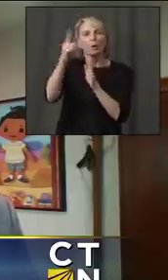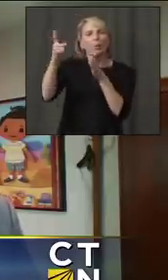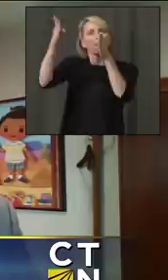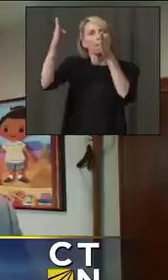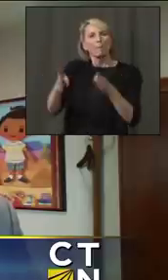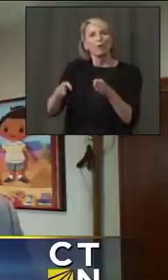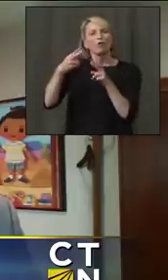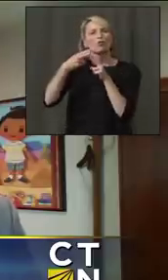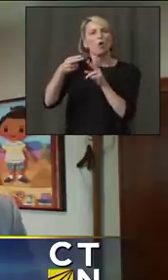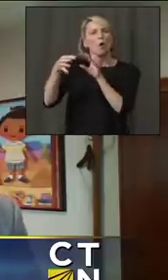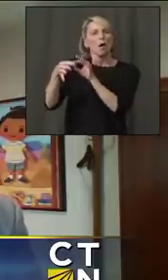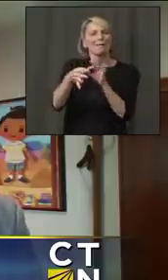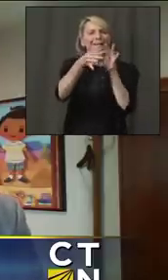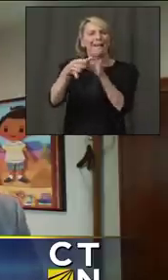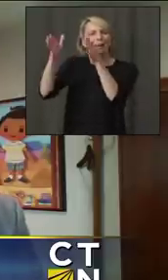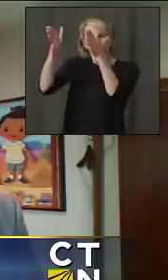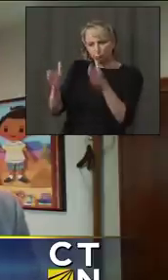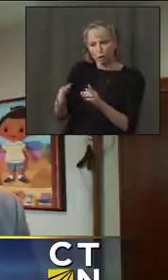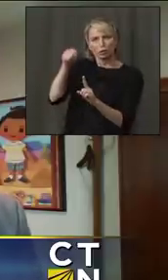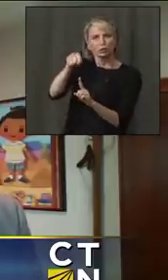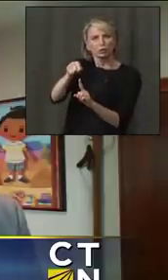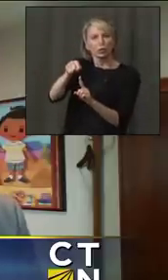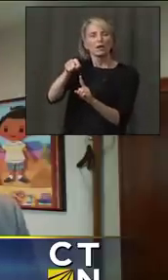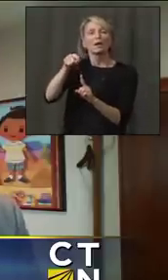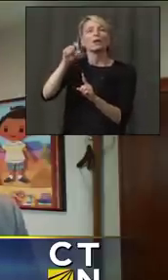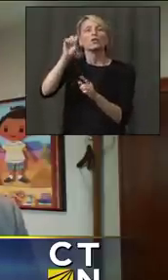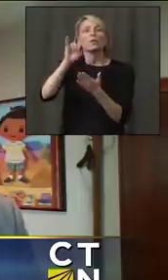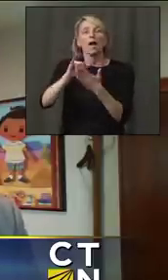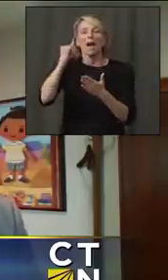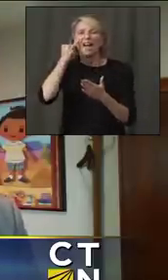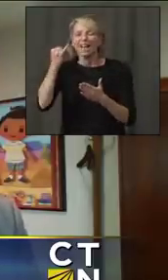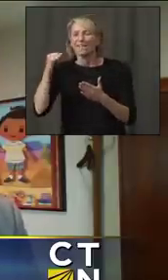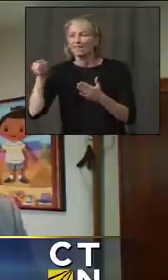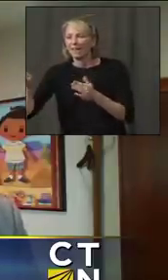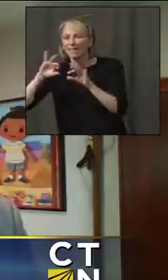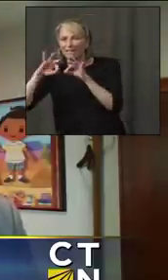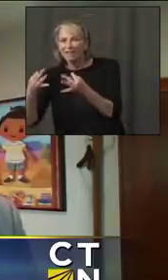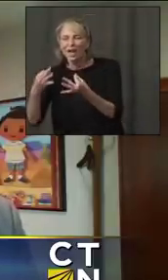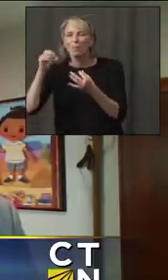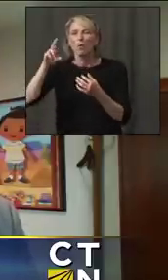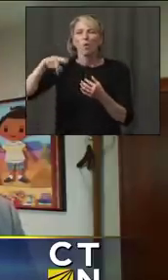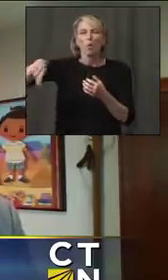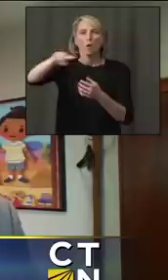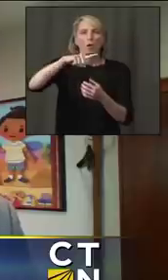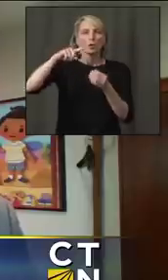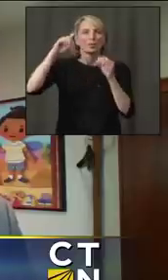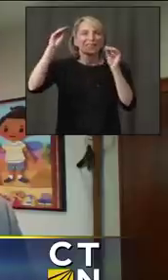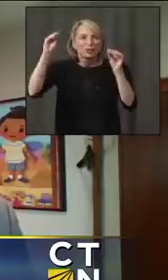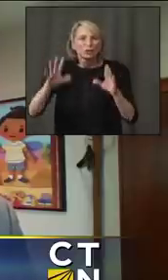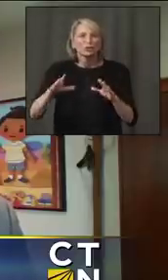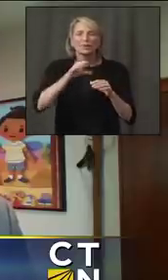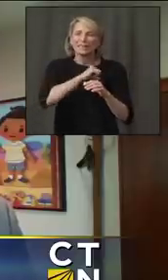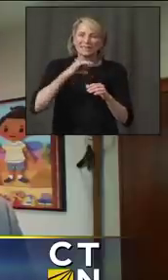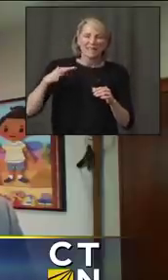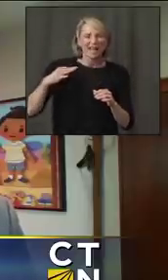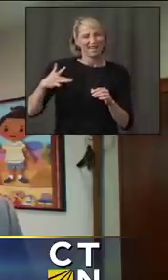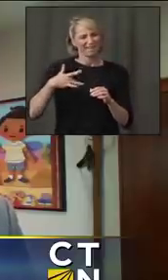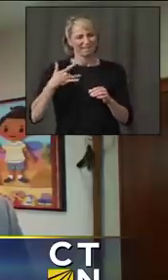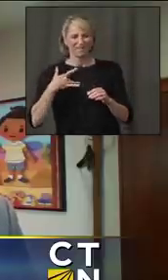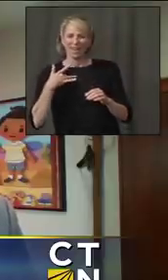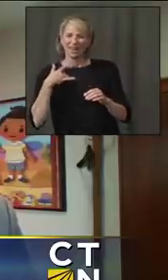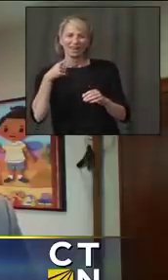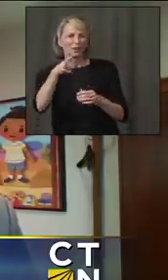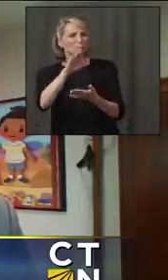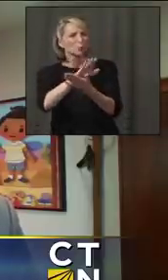lodged with families or even staff members that see something that they don't feel follows the process that was outlined. And